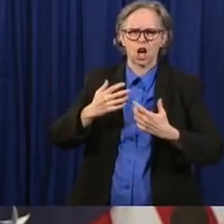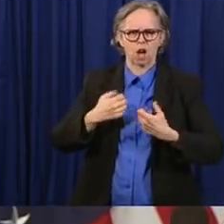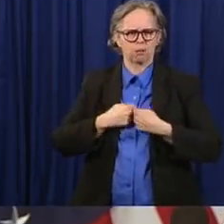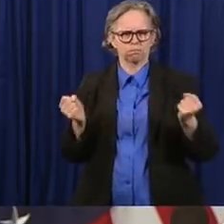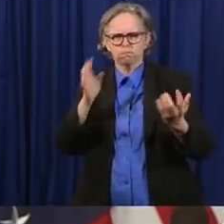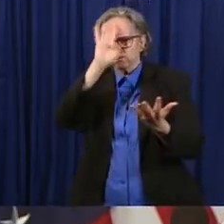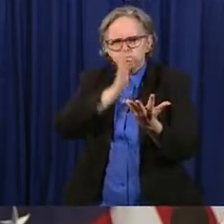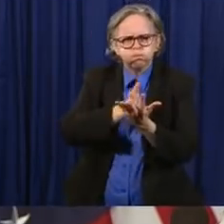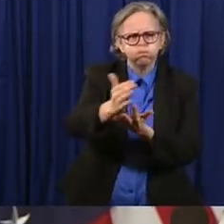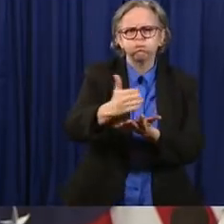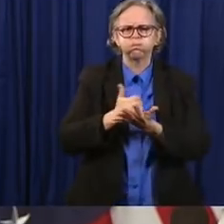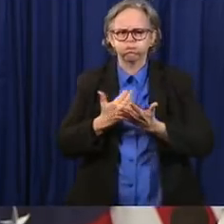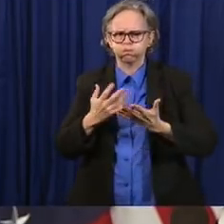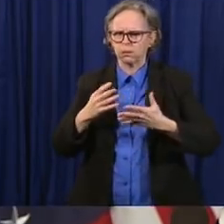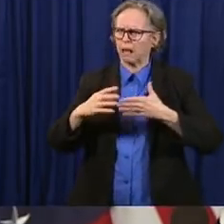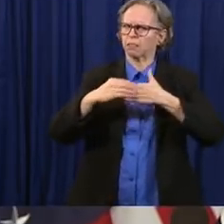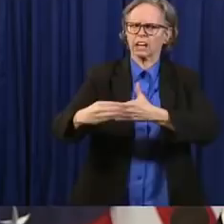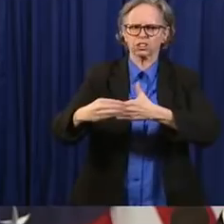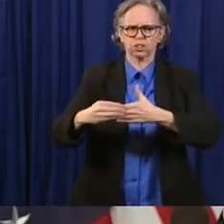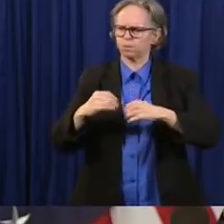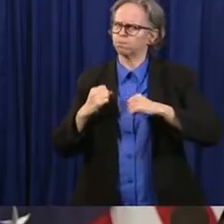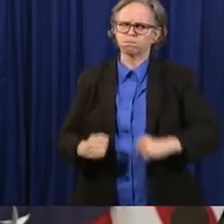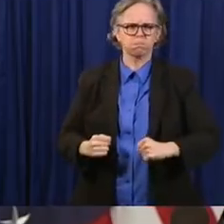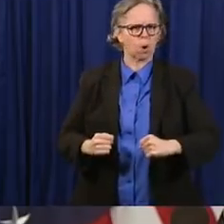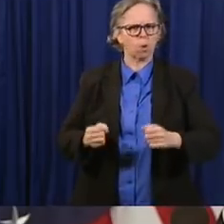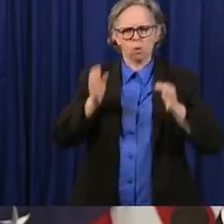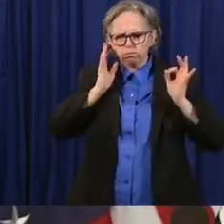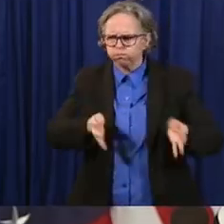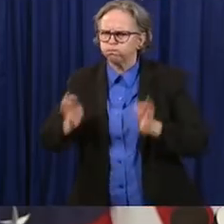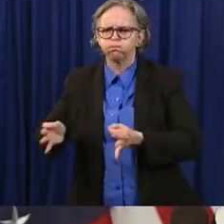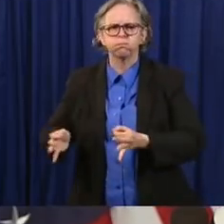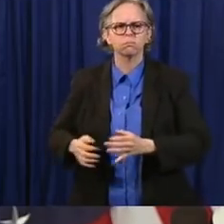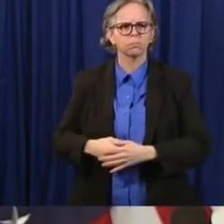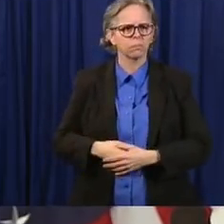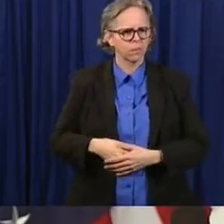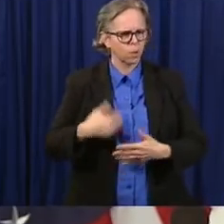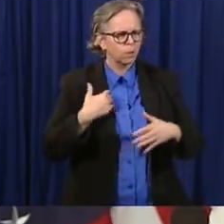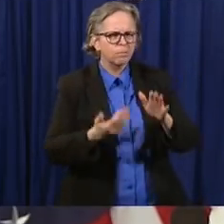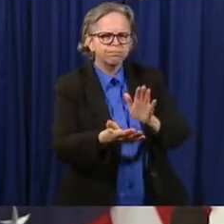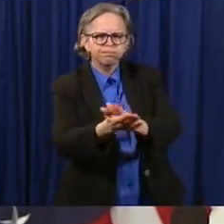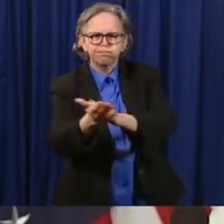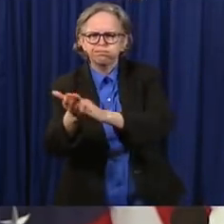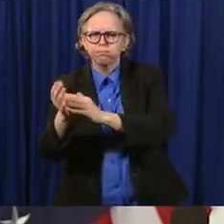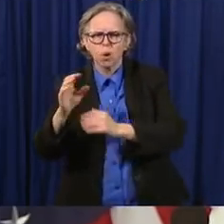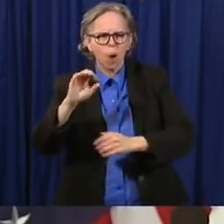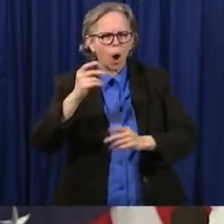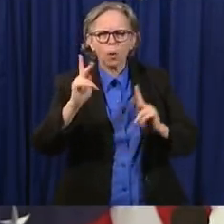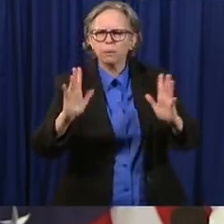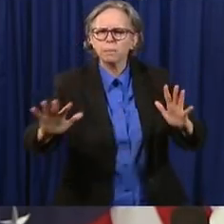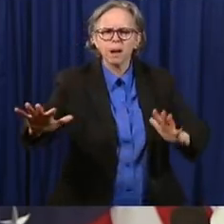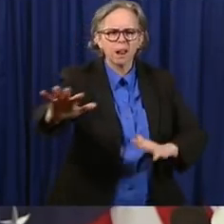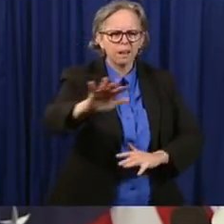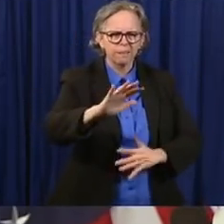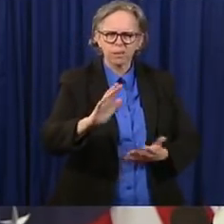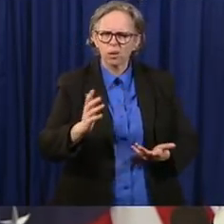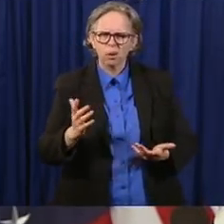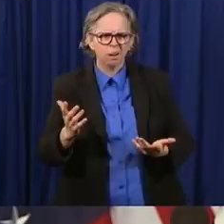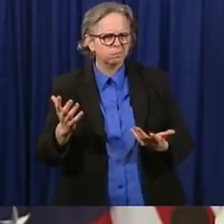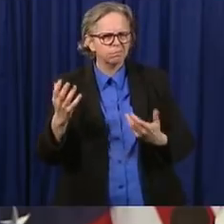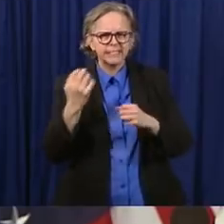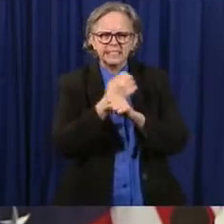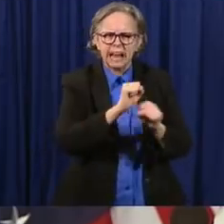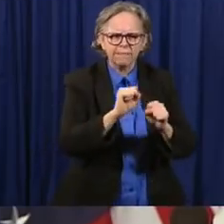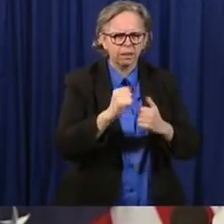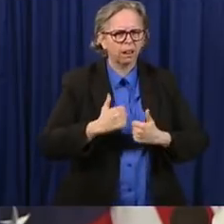during this time. We applaud Ohio businesses, large and small, for life-saving ingenuity, entrepreneurship, and for being